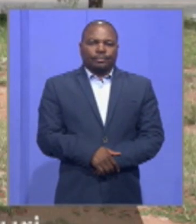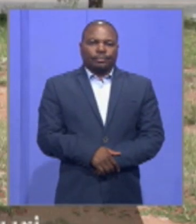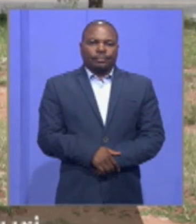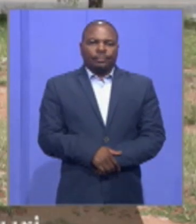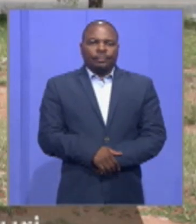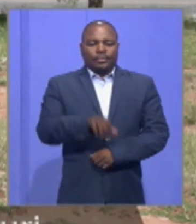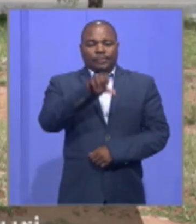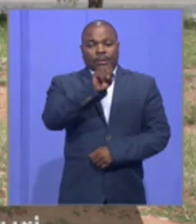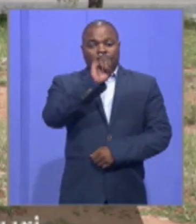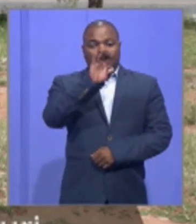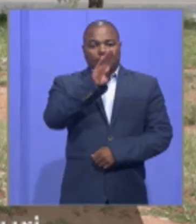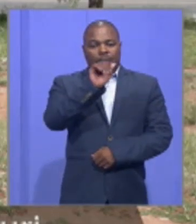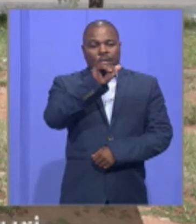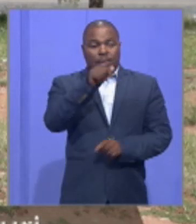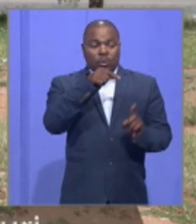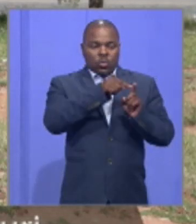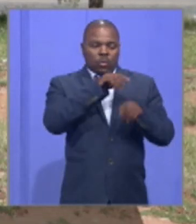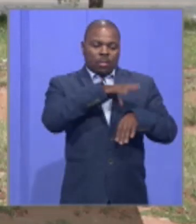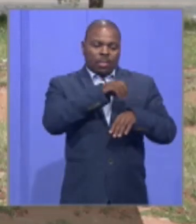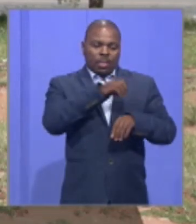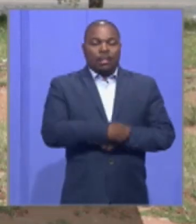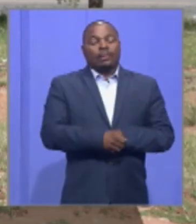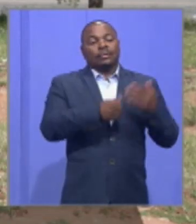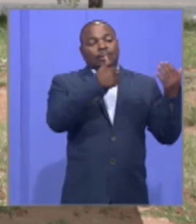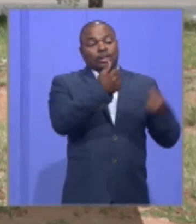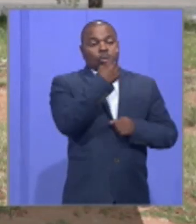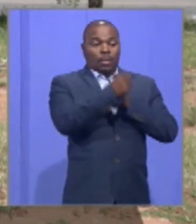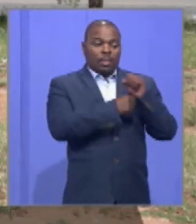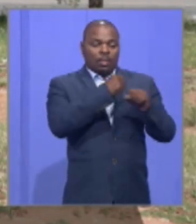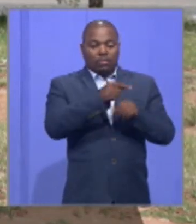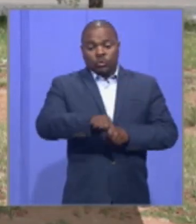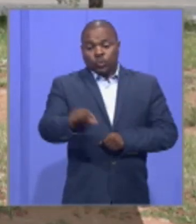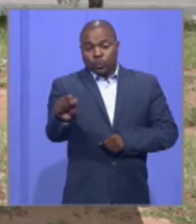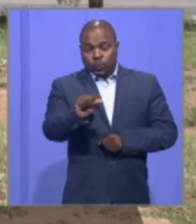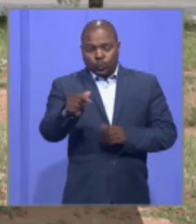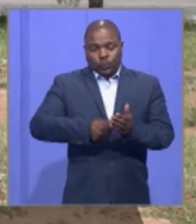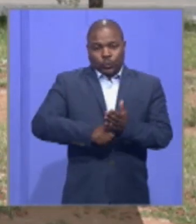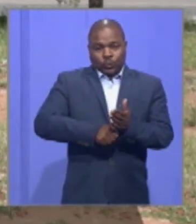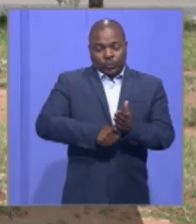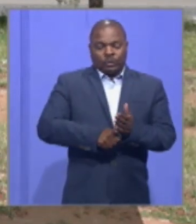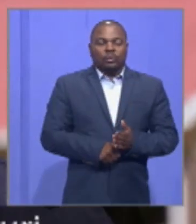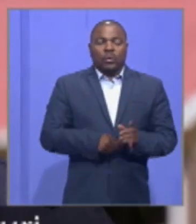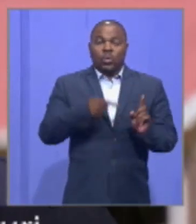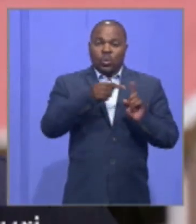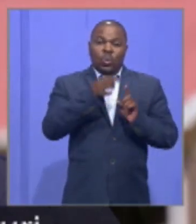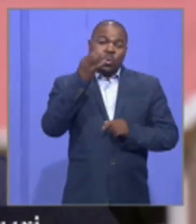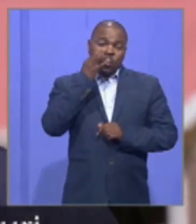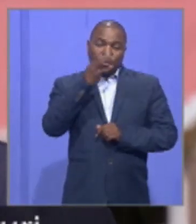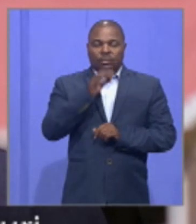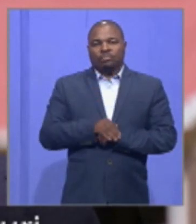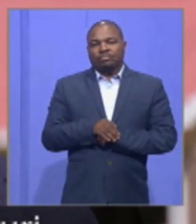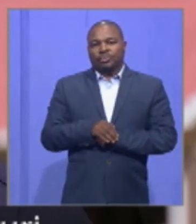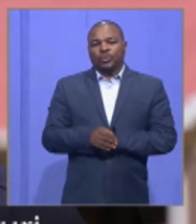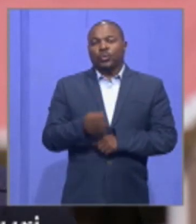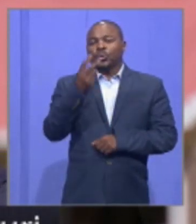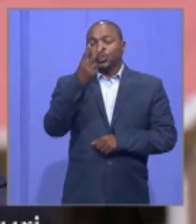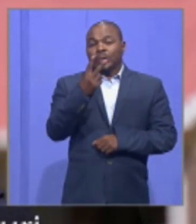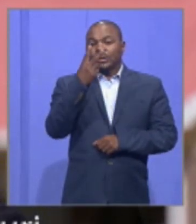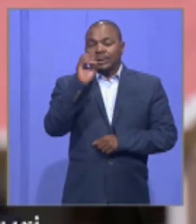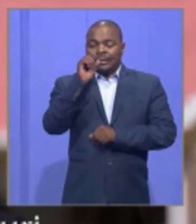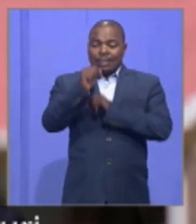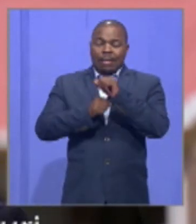Agnes Sibaya wa dingwaga di le 61 yo tlileng go ya pensioning fa gautshwane a re o na le dingwaga di le 20 a